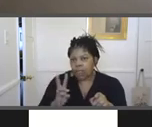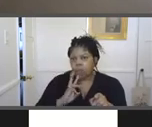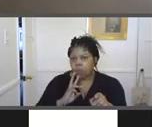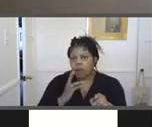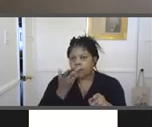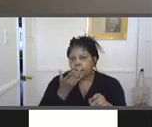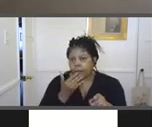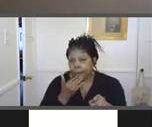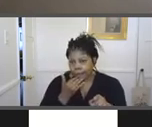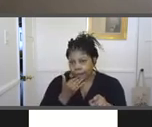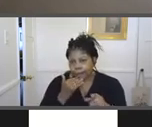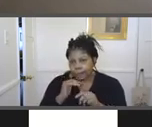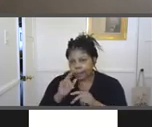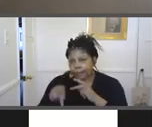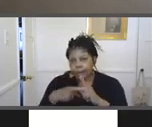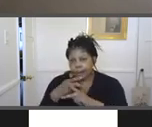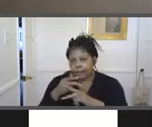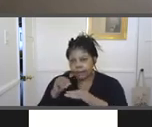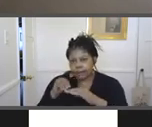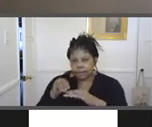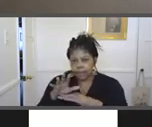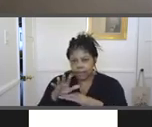brush, I make sure that